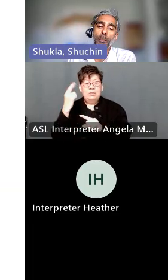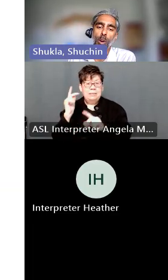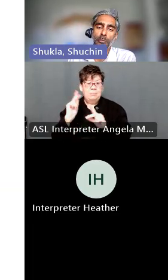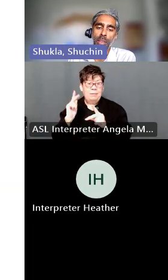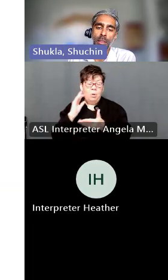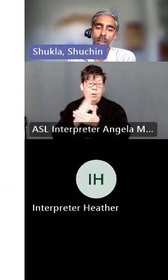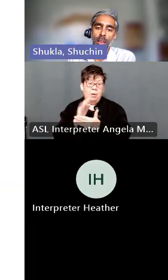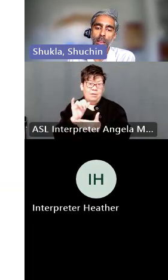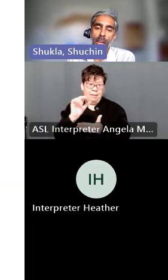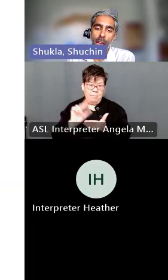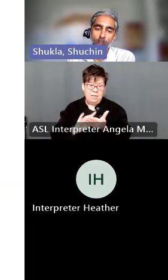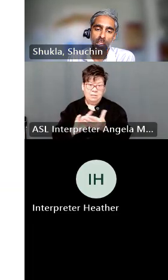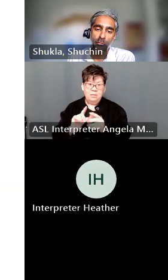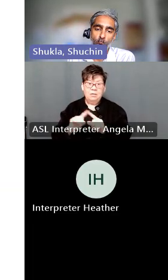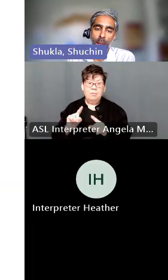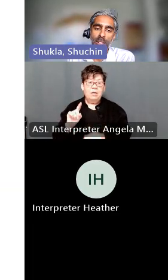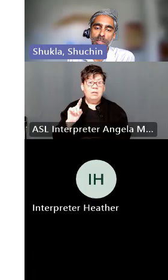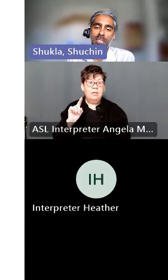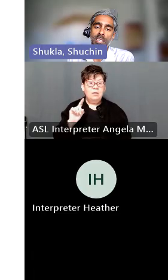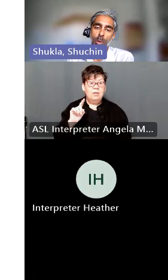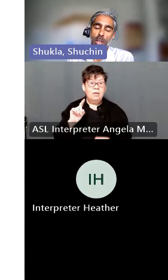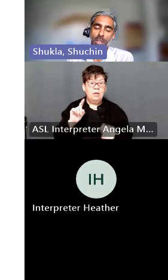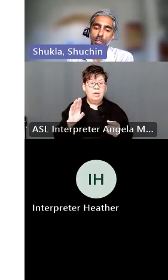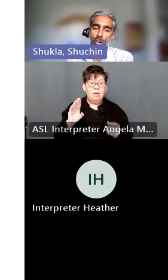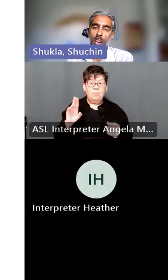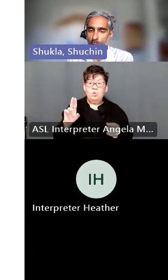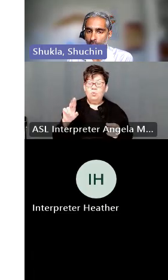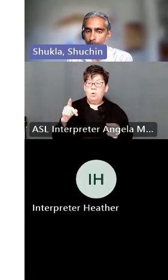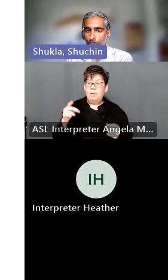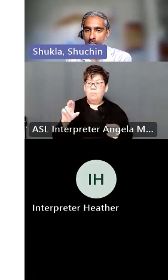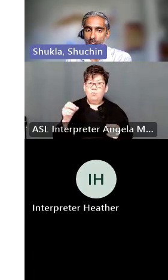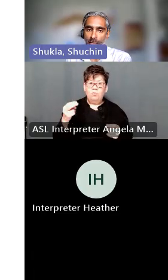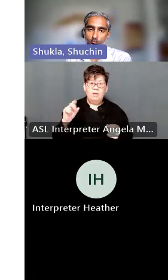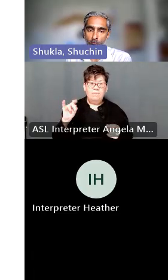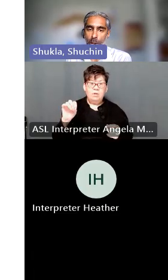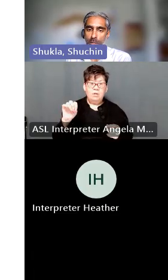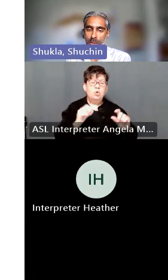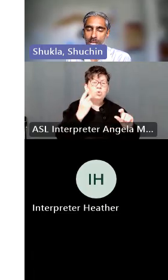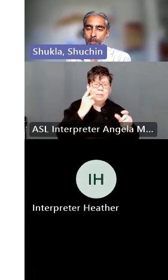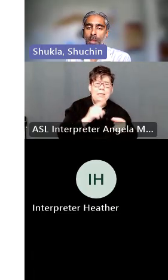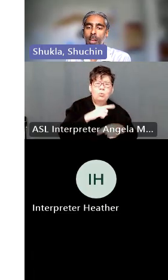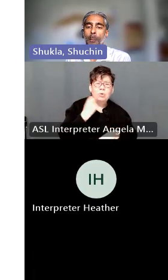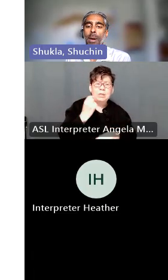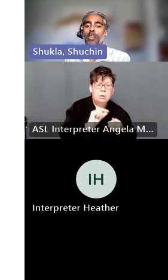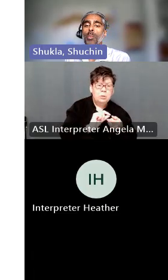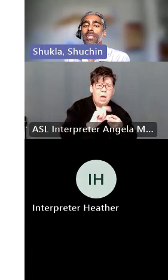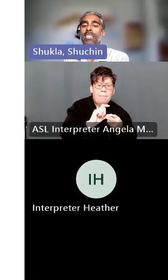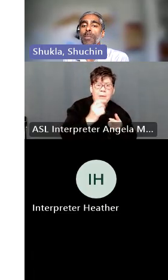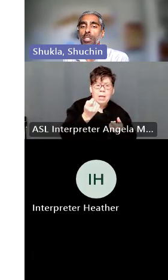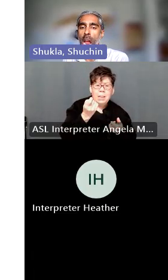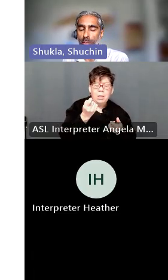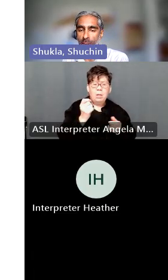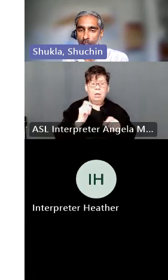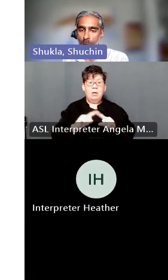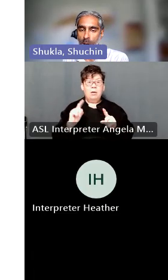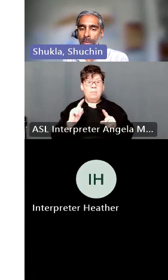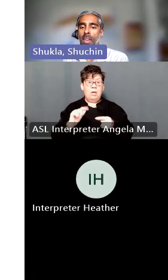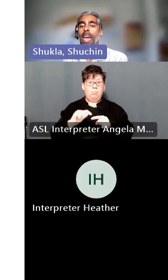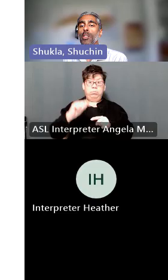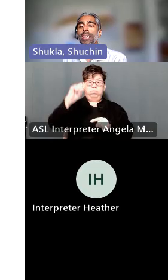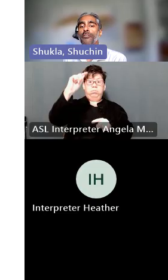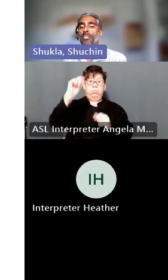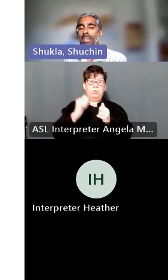risk for buprenorphine within 4 weeks of discontinuation. Sure, it goes up. Your risk of overdose goes up, but the risk is much higher